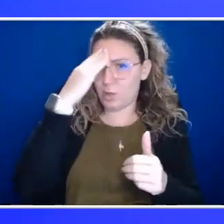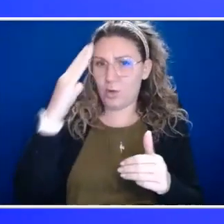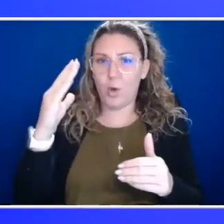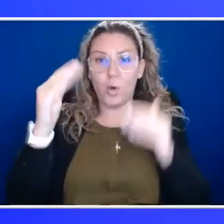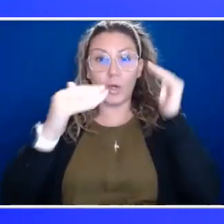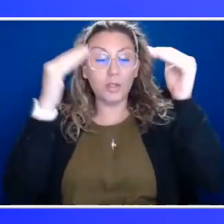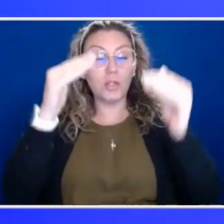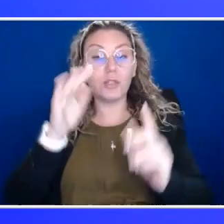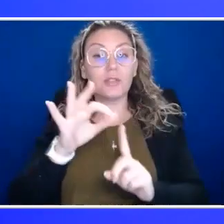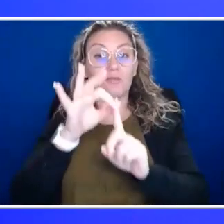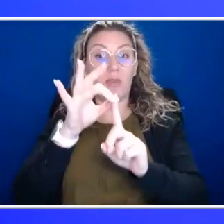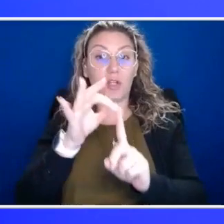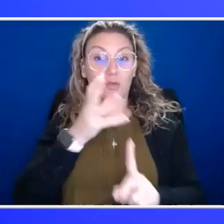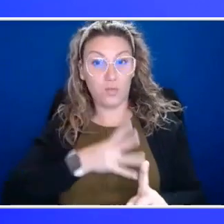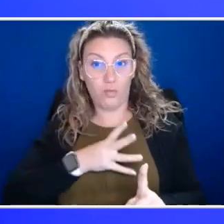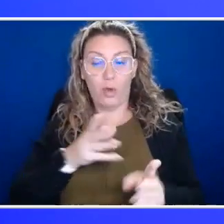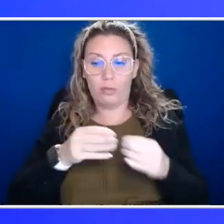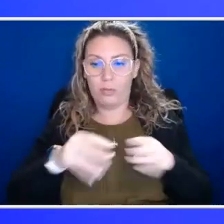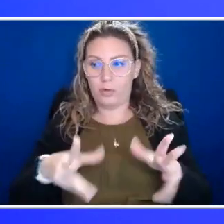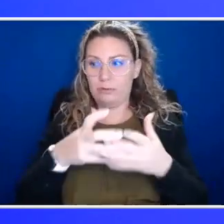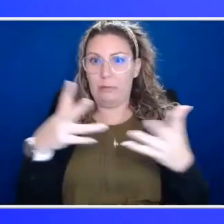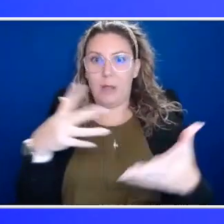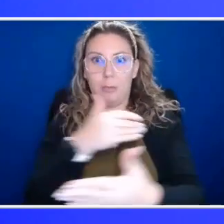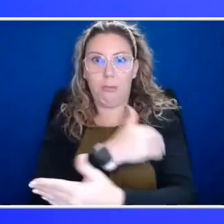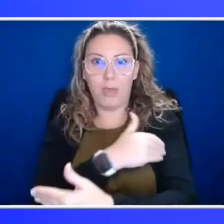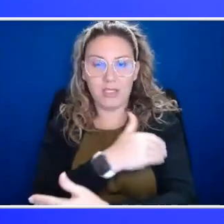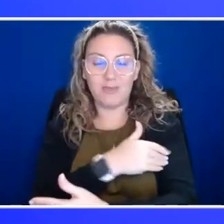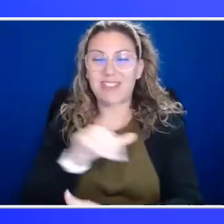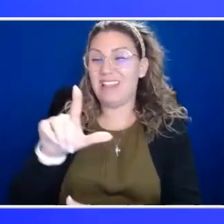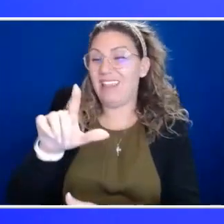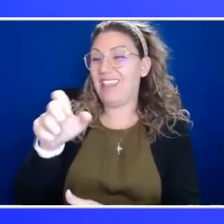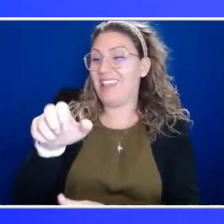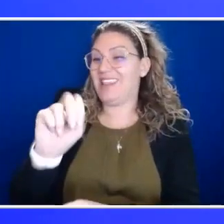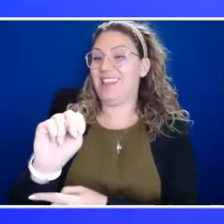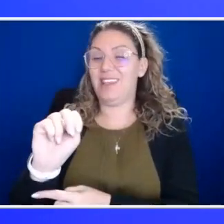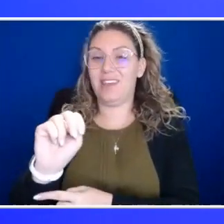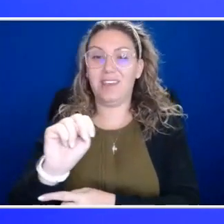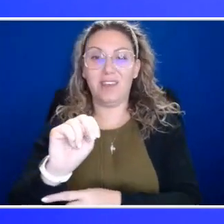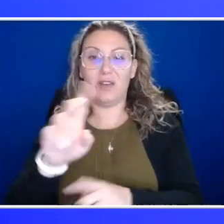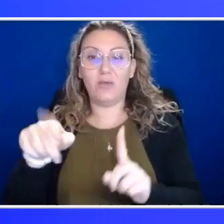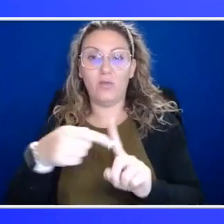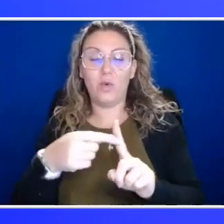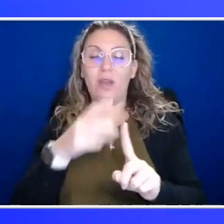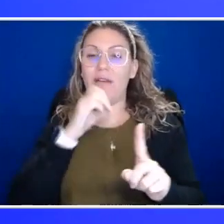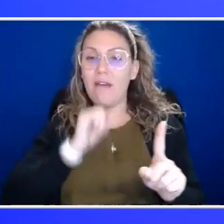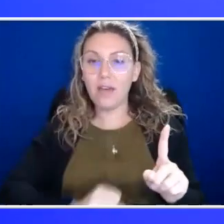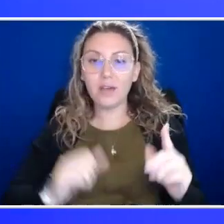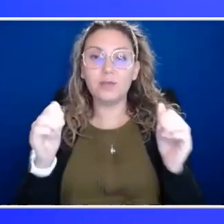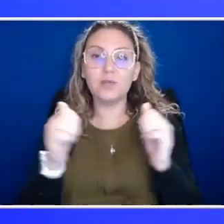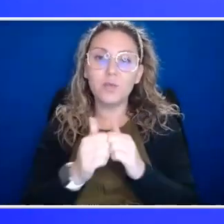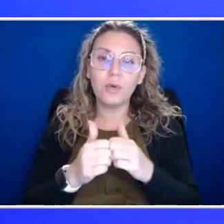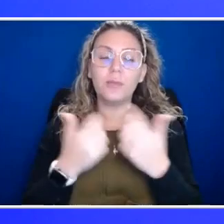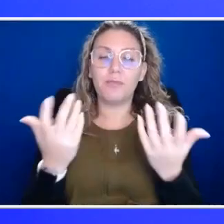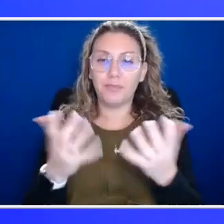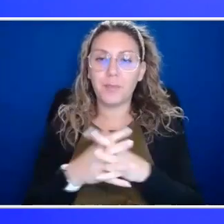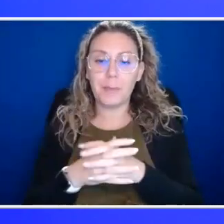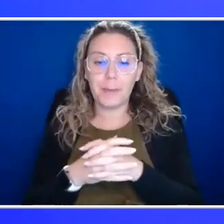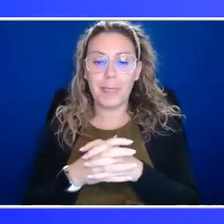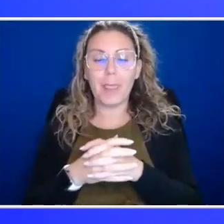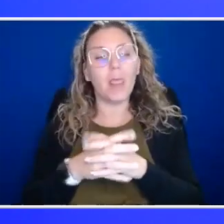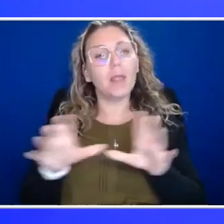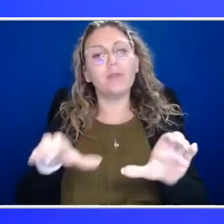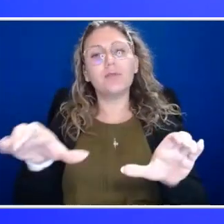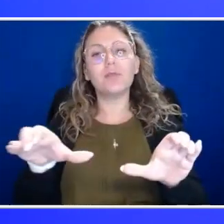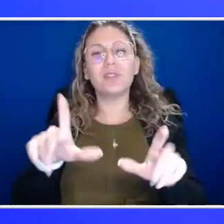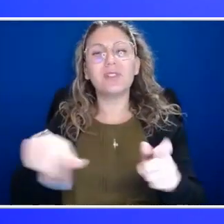a significant amount of muscle mass, lean muscle mass, as we age, even with doing certain types of exercises.